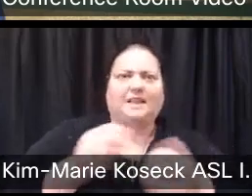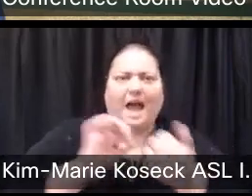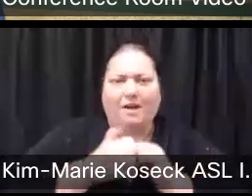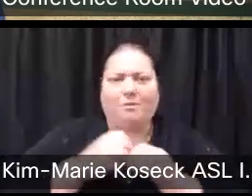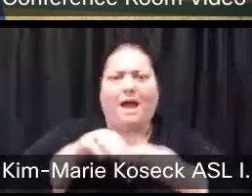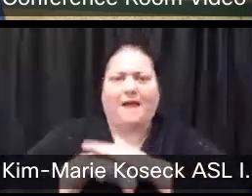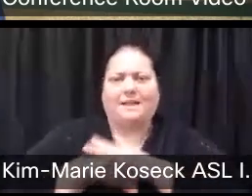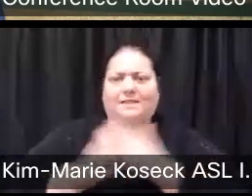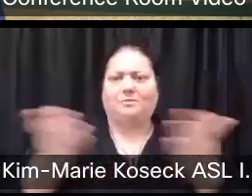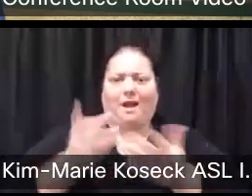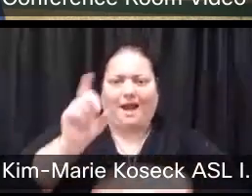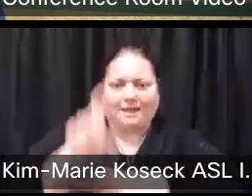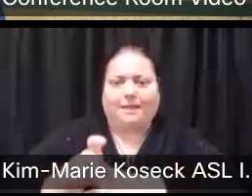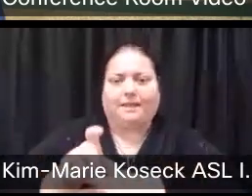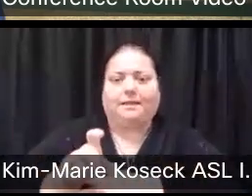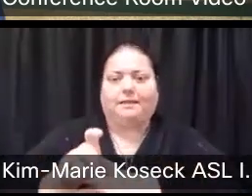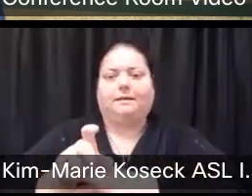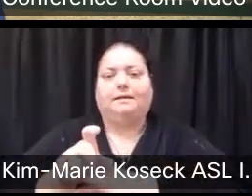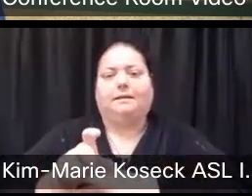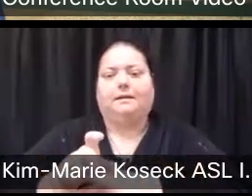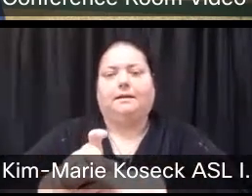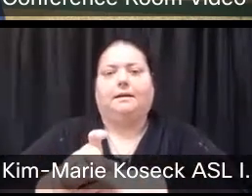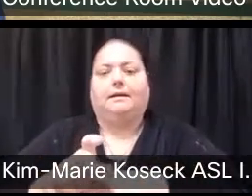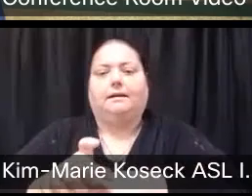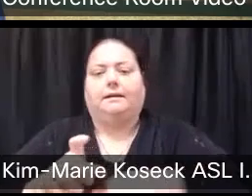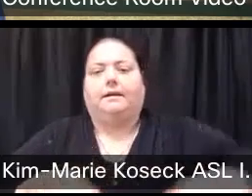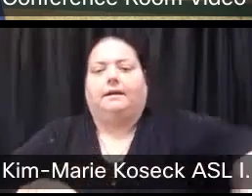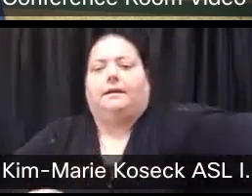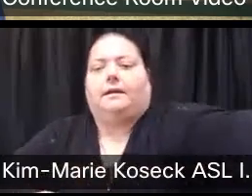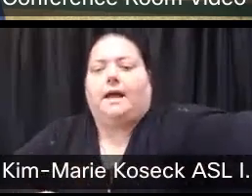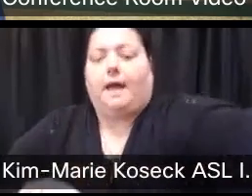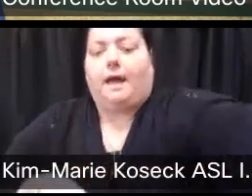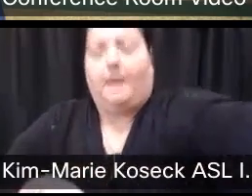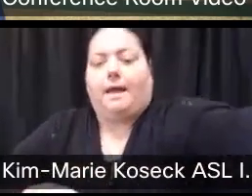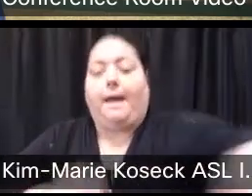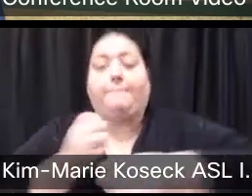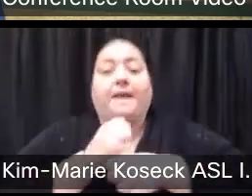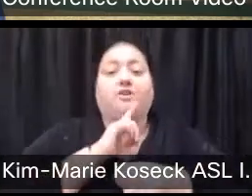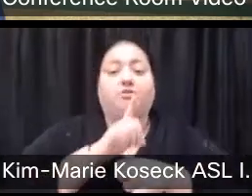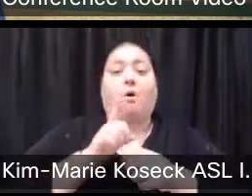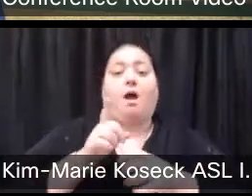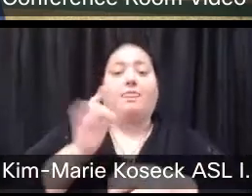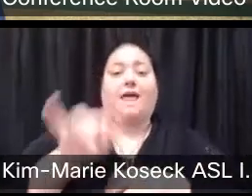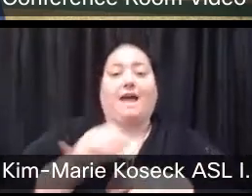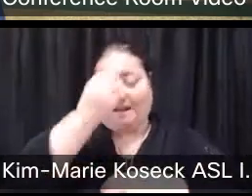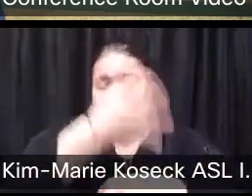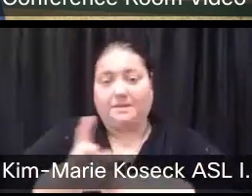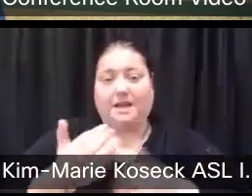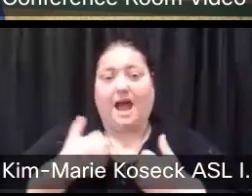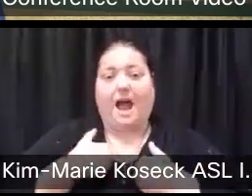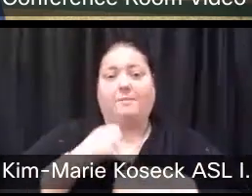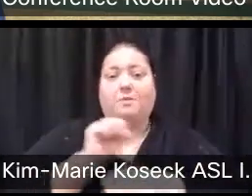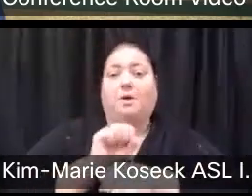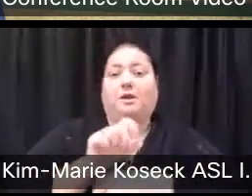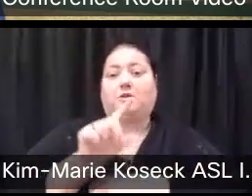what I need? And And then making sure that information is accurate. I mean, I've been in business since